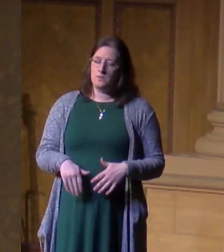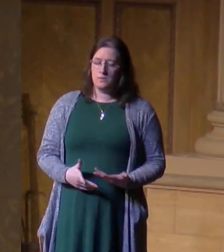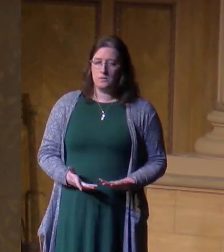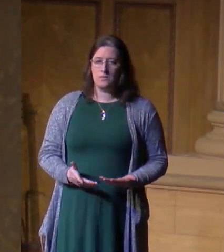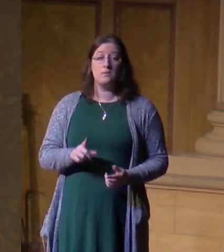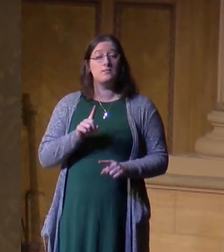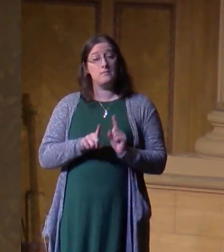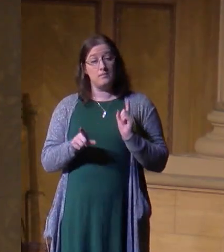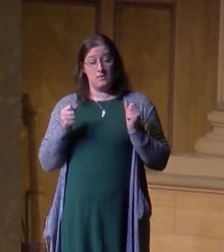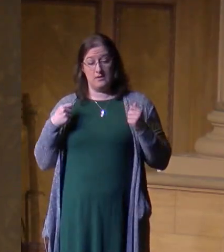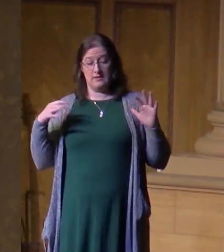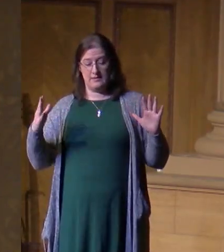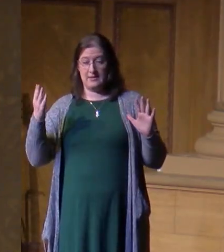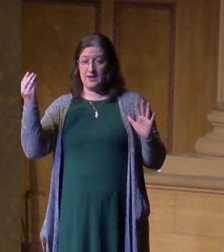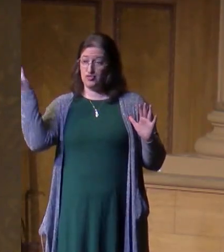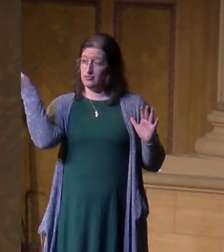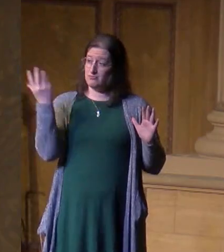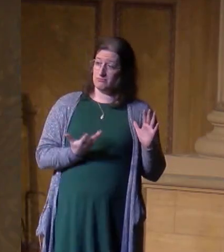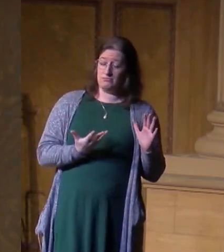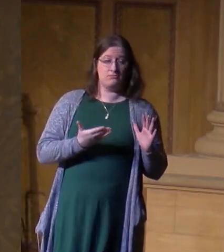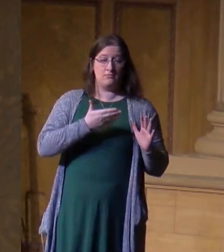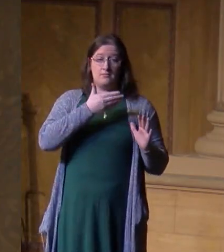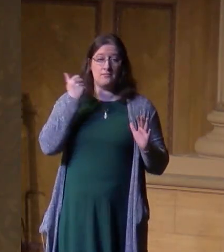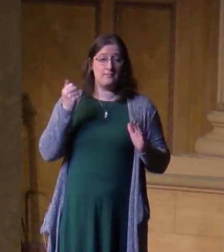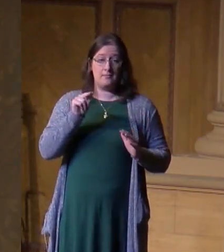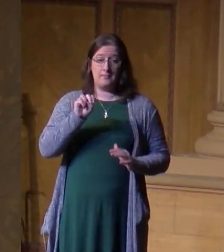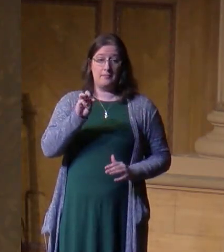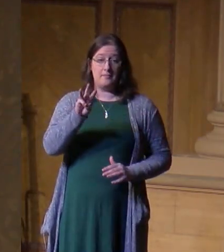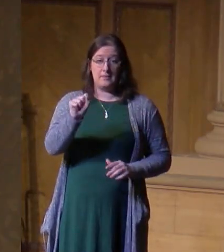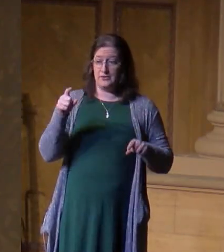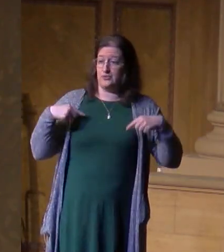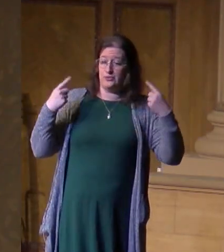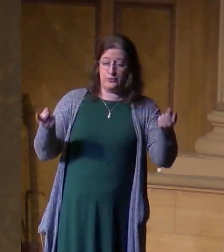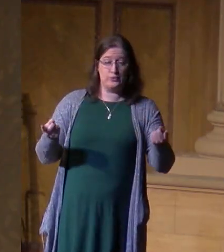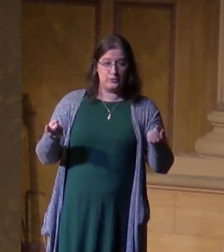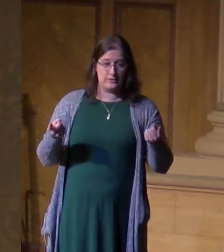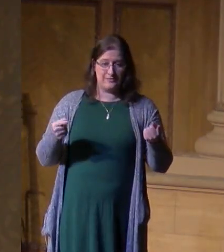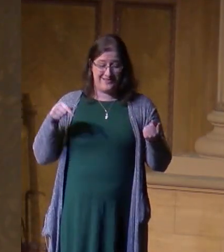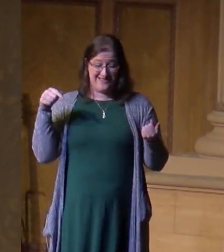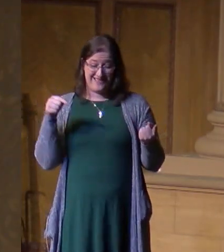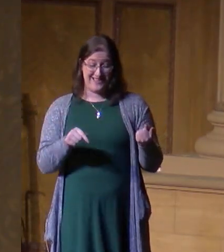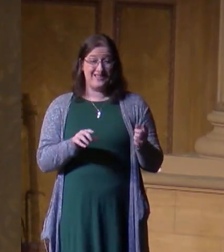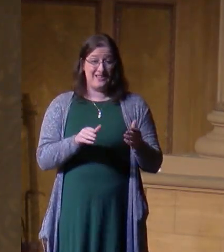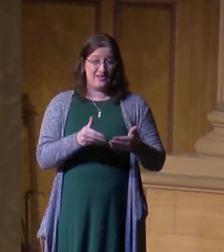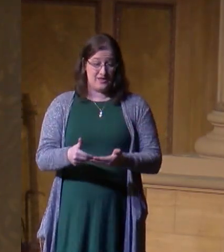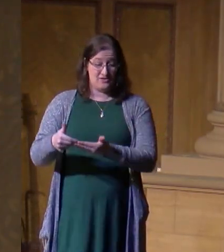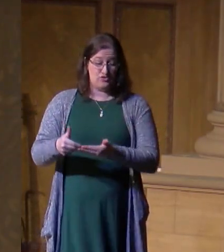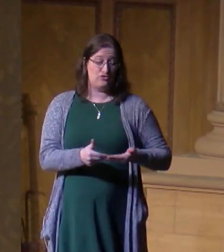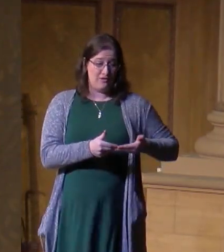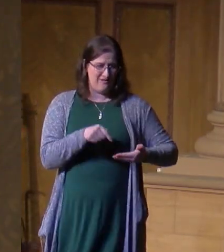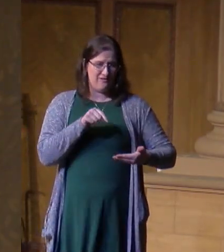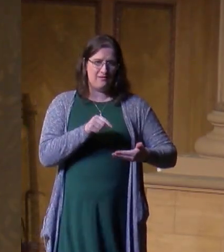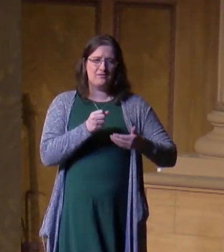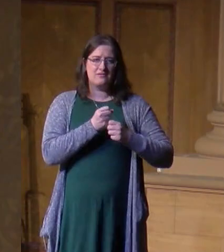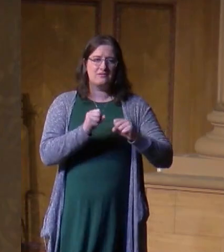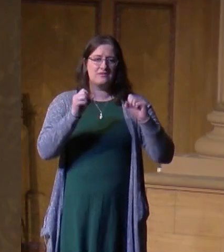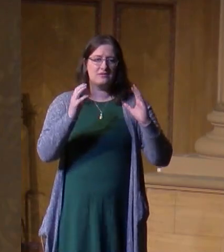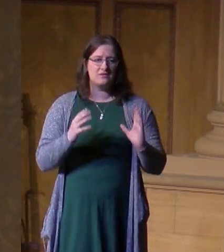But the angel brings him the best news he could have ever heard. You know, this child is the Savior.